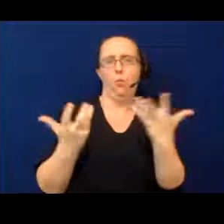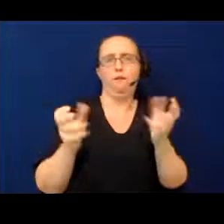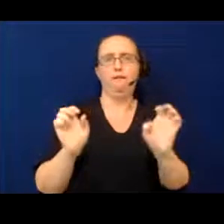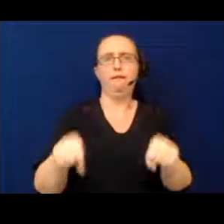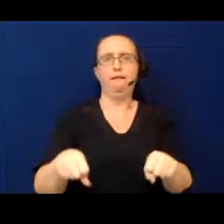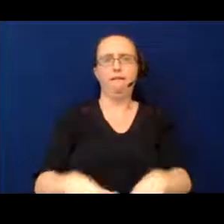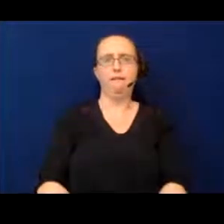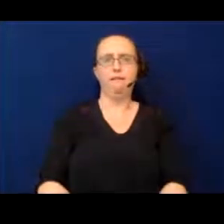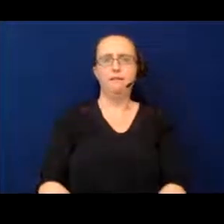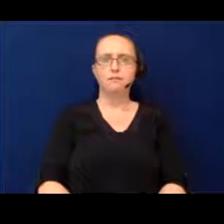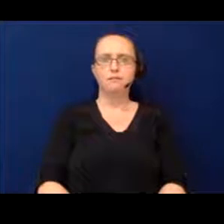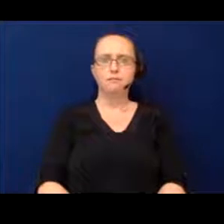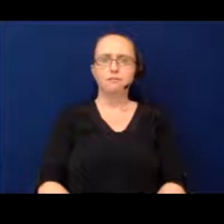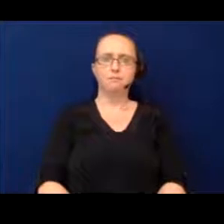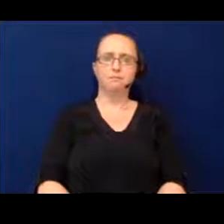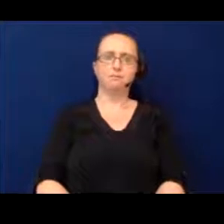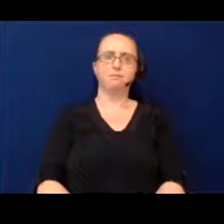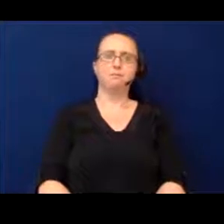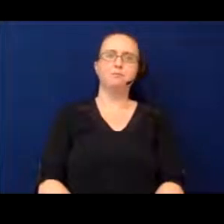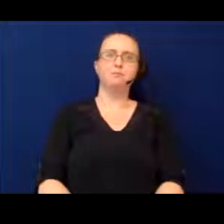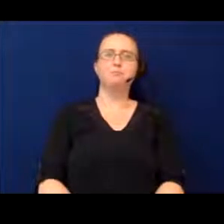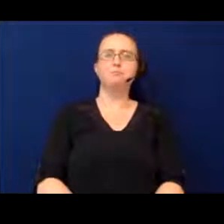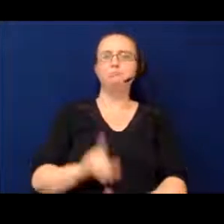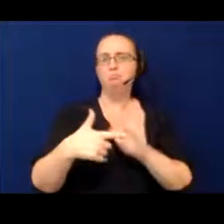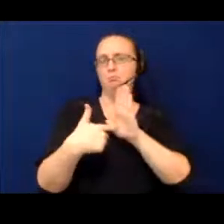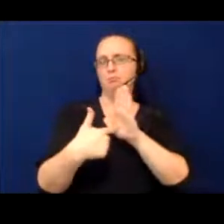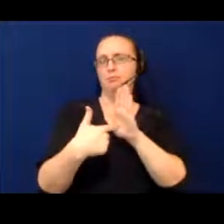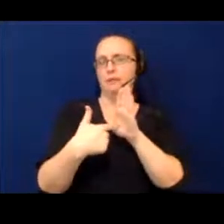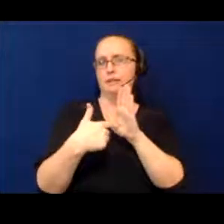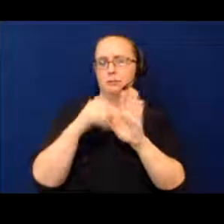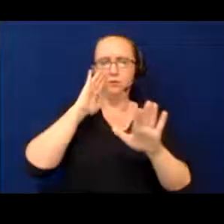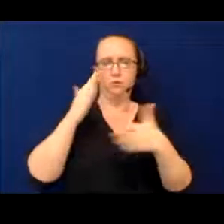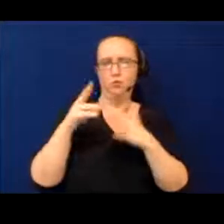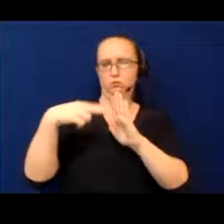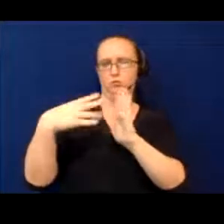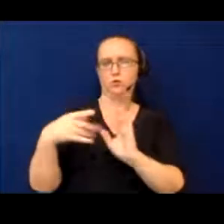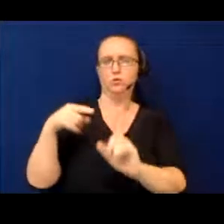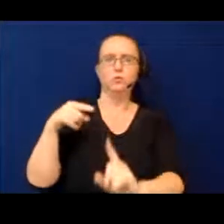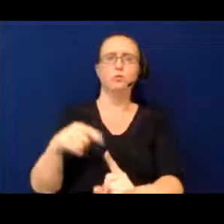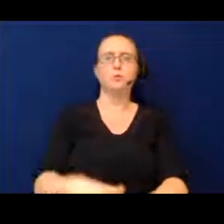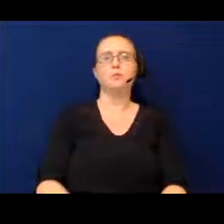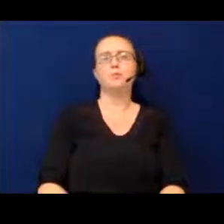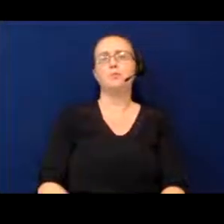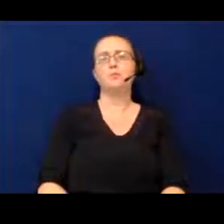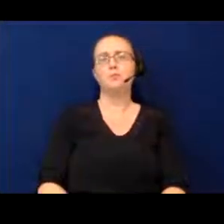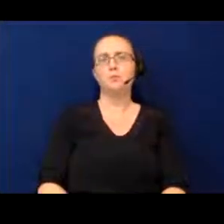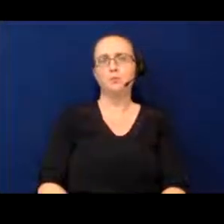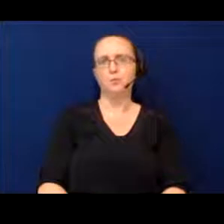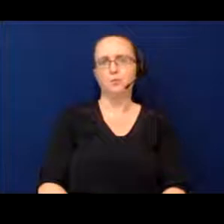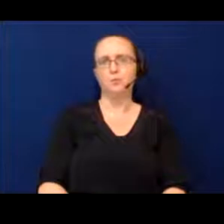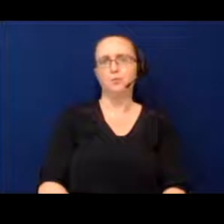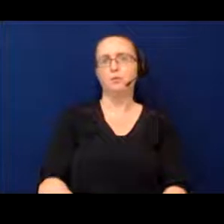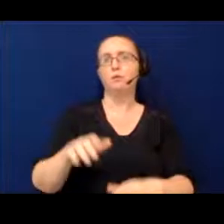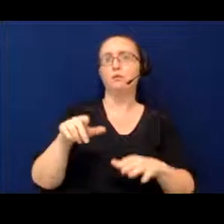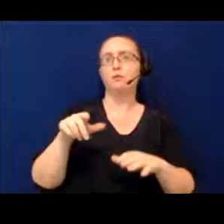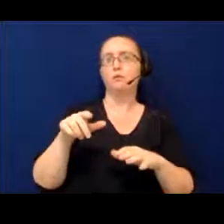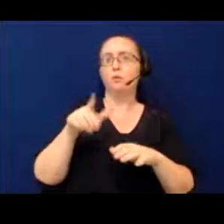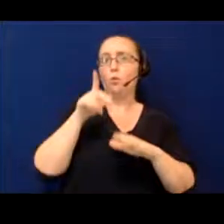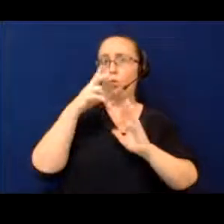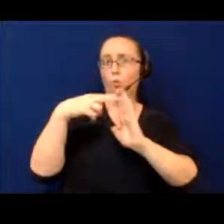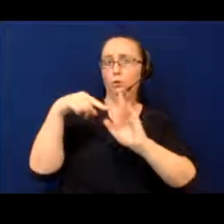So let's look at this example about focusing on the reader. In this example, the audience is